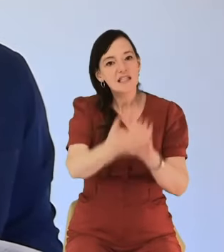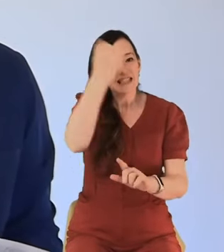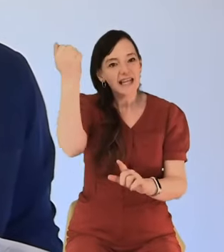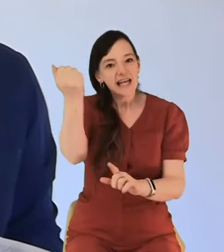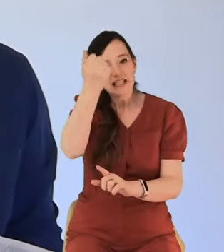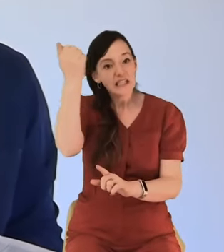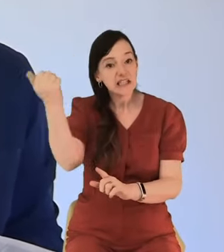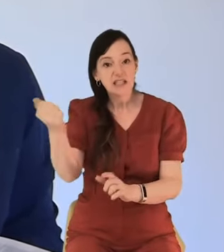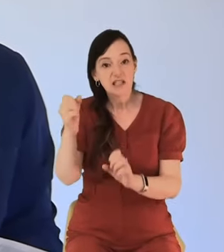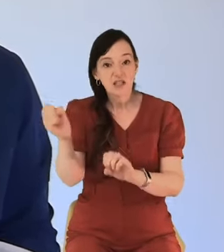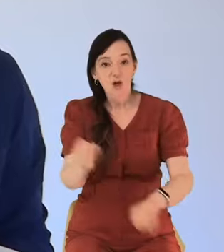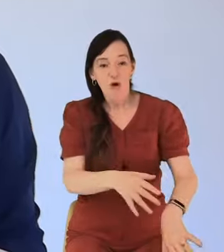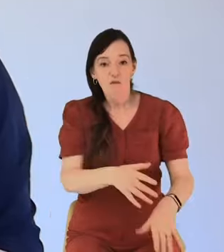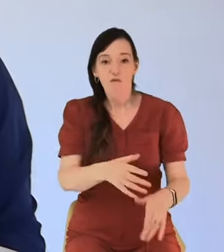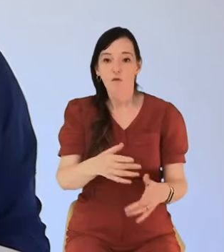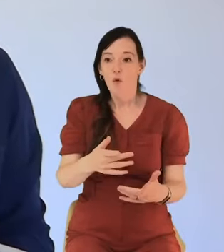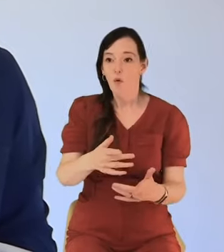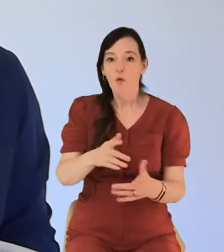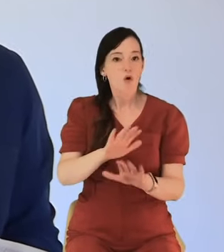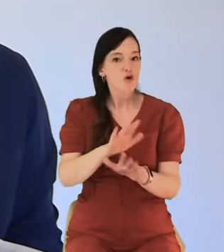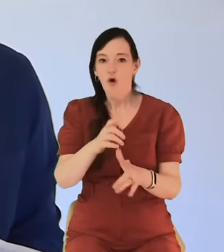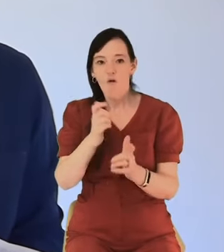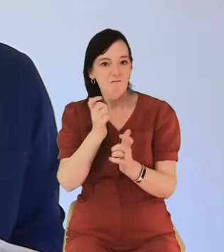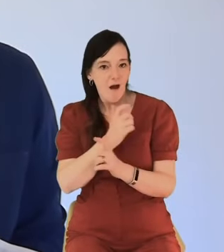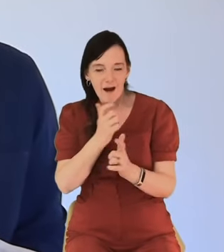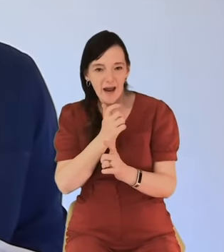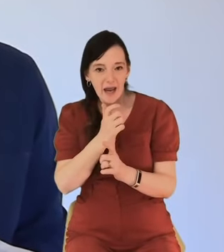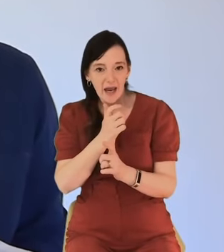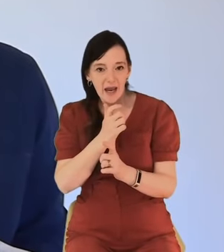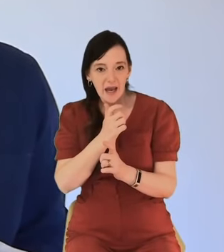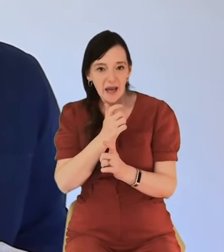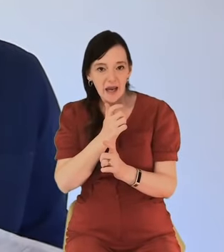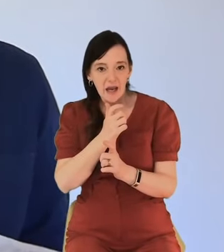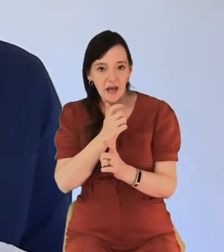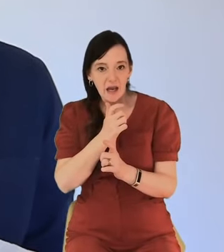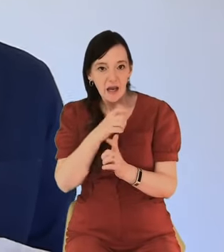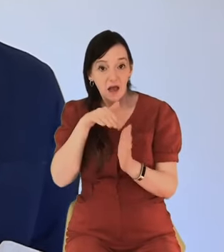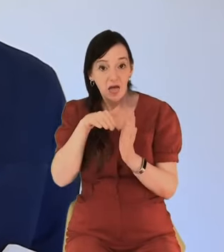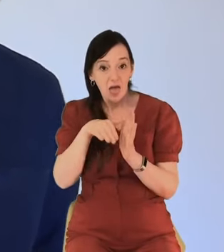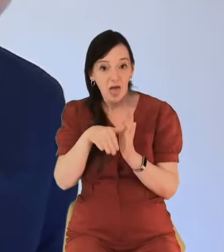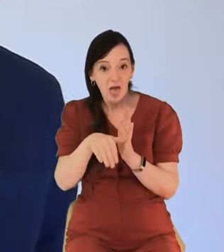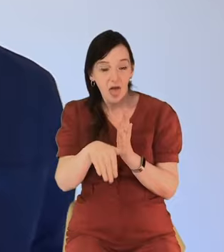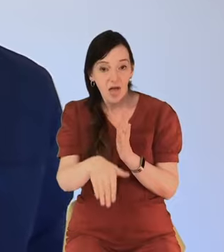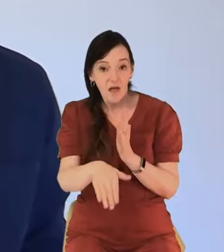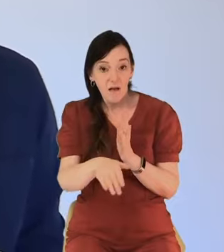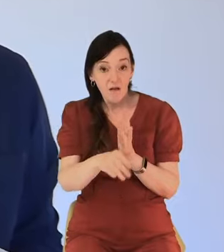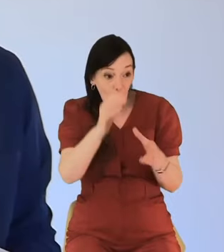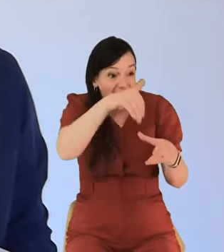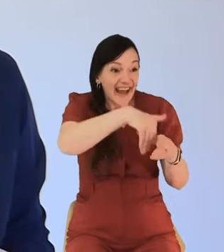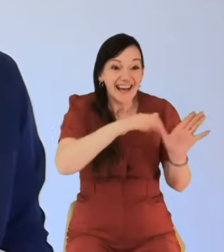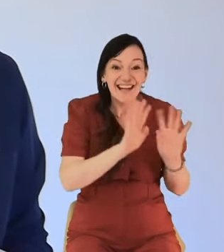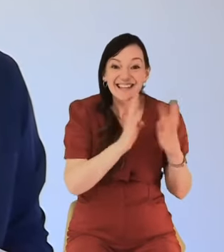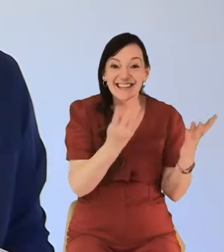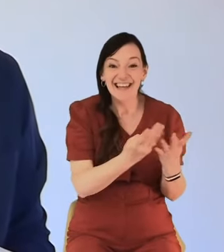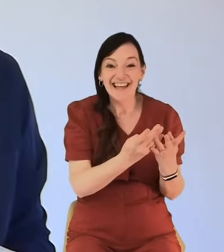successful or you don't make people laugh anymore? You get dropped.